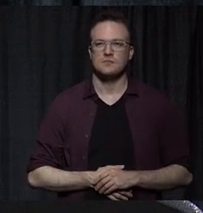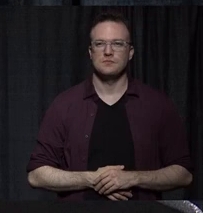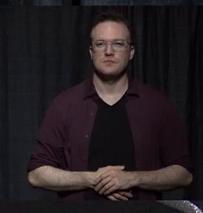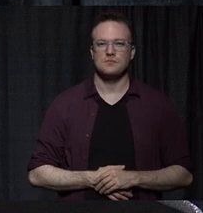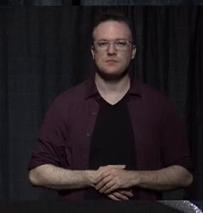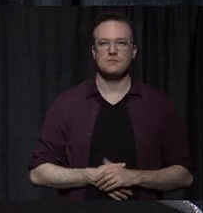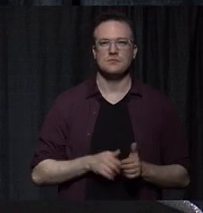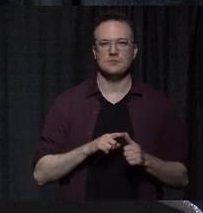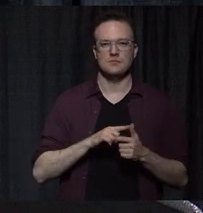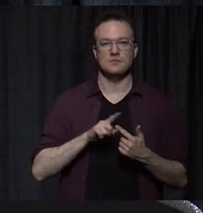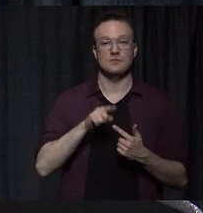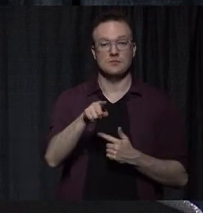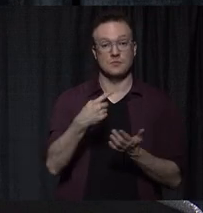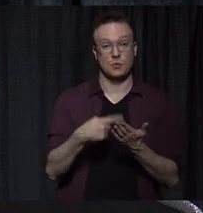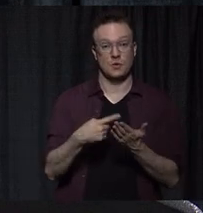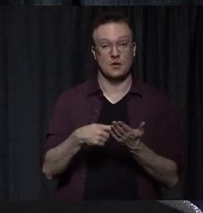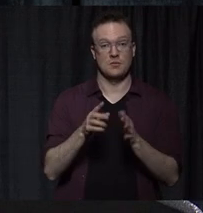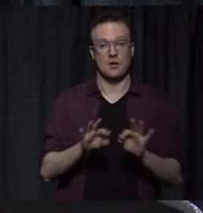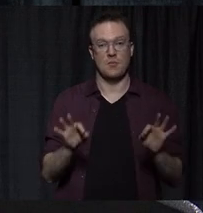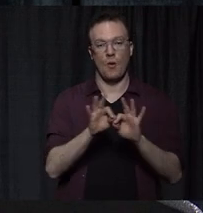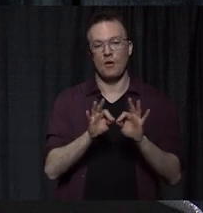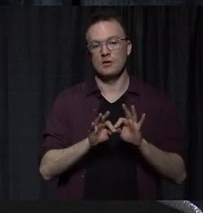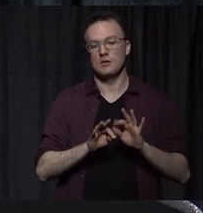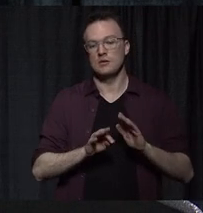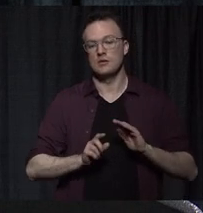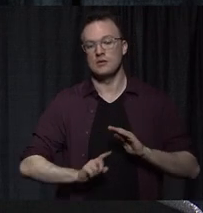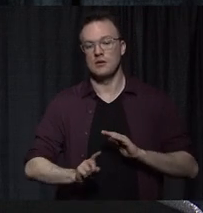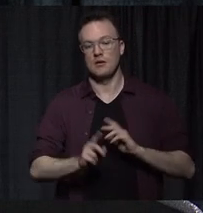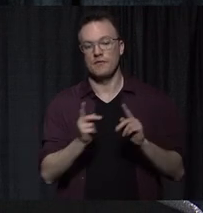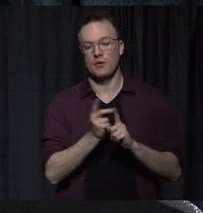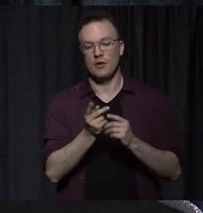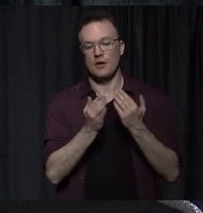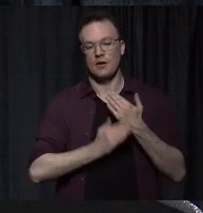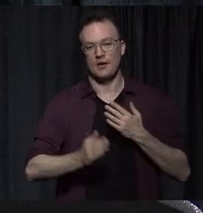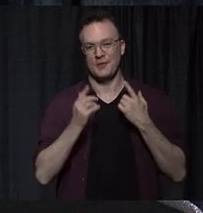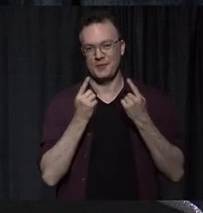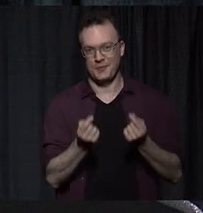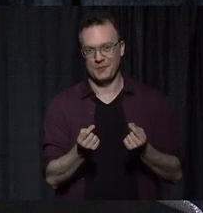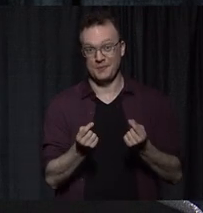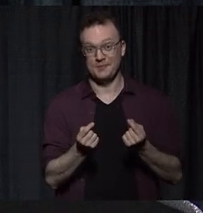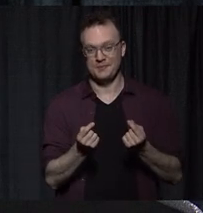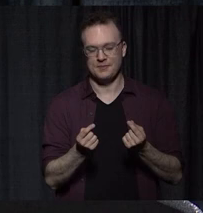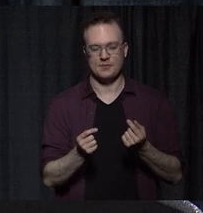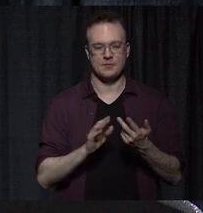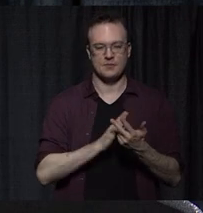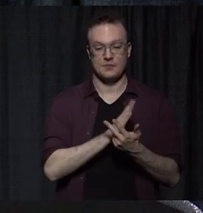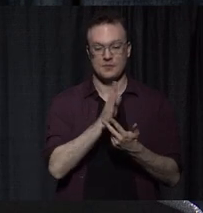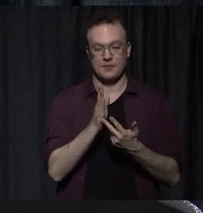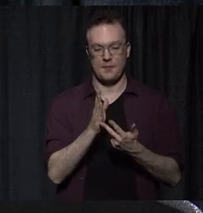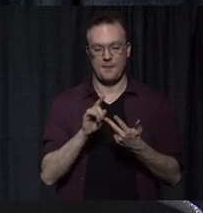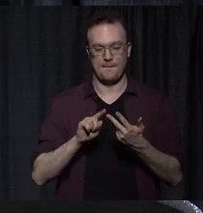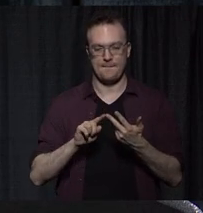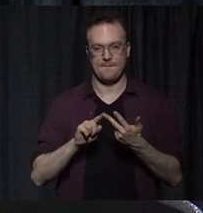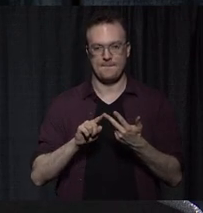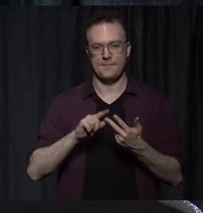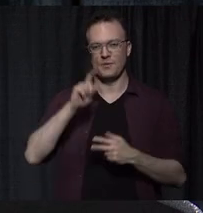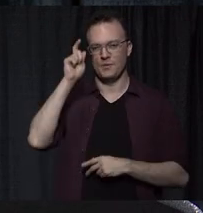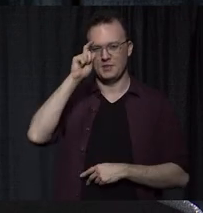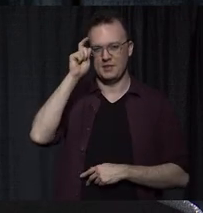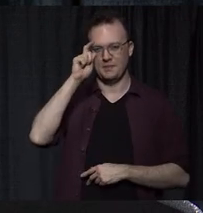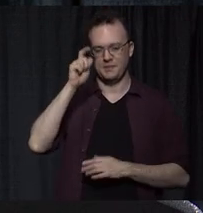You mentioned the importance of navigating, and you mentioned wisdom.